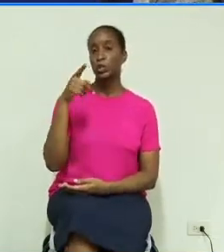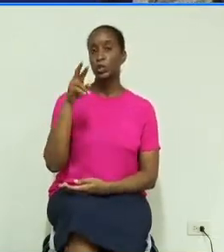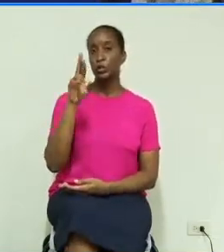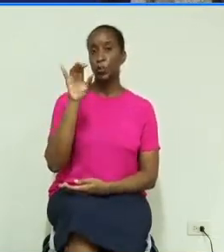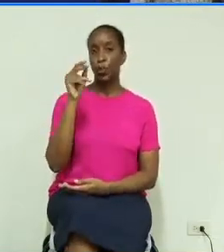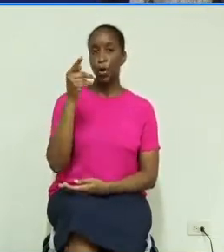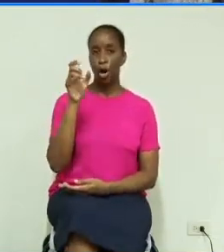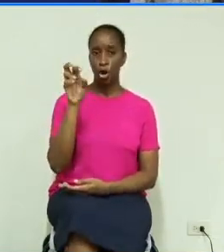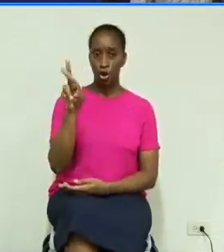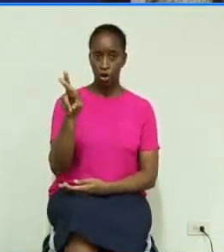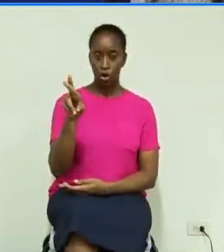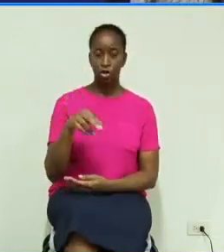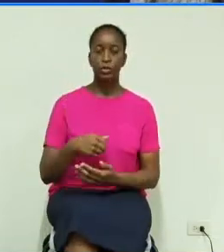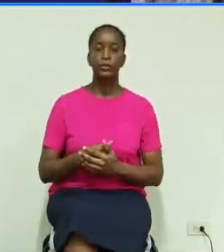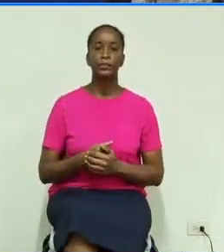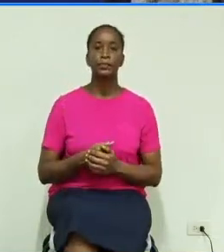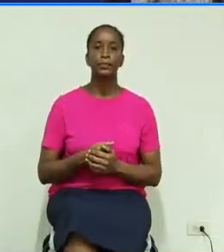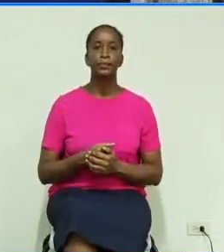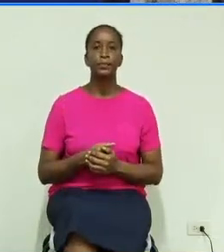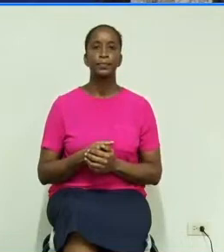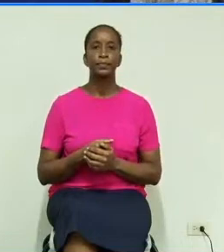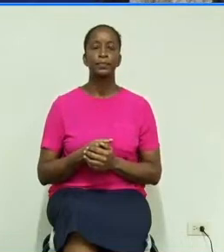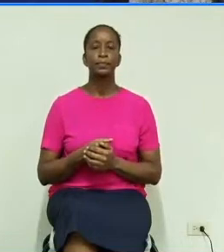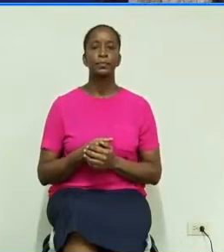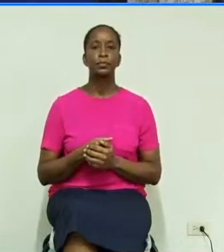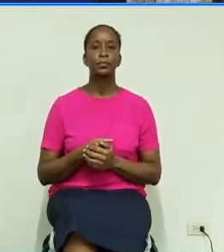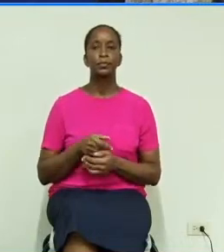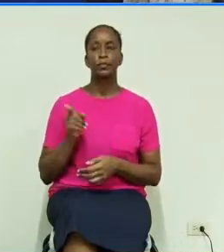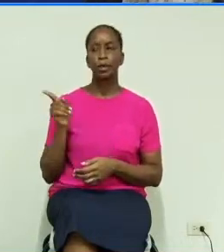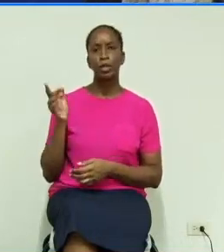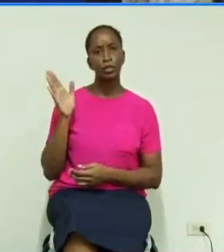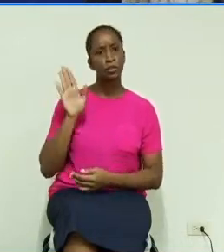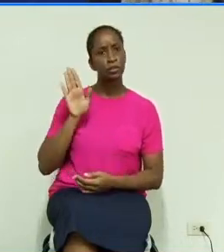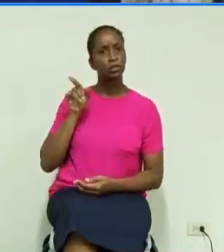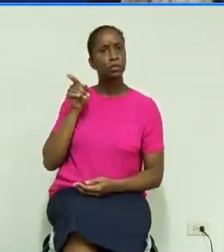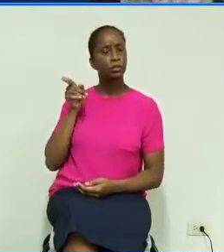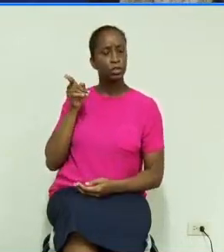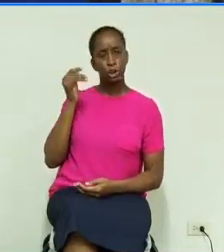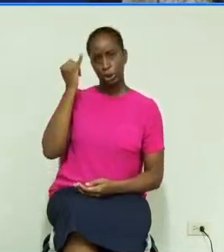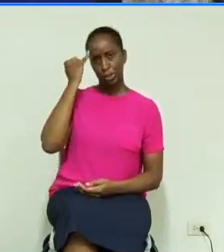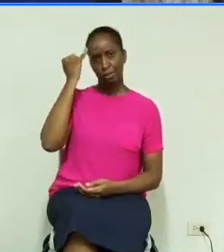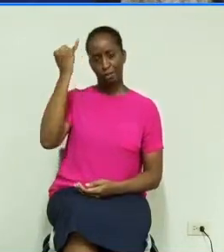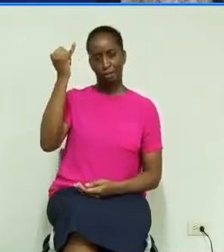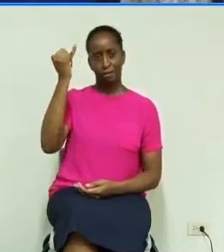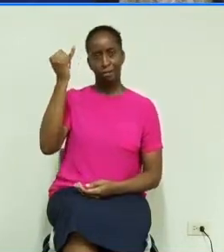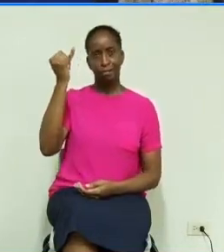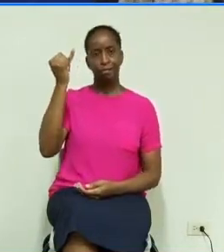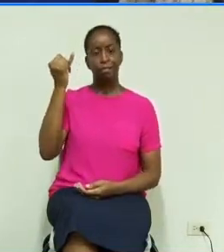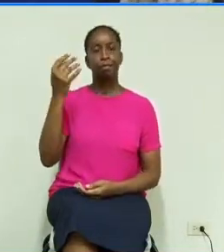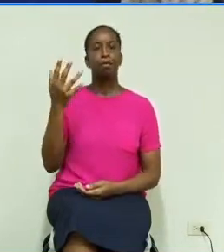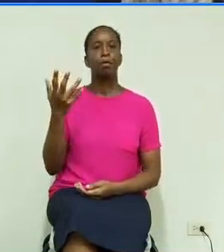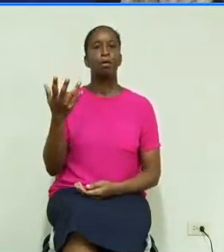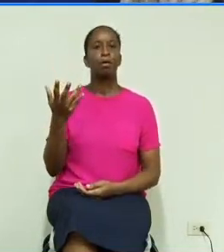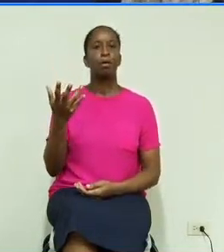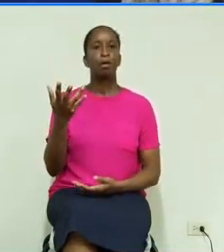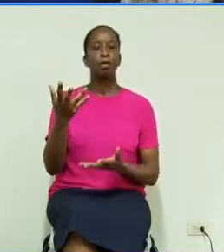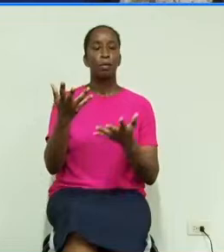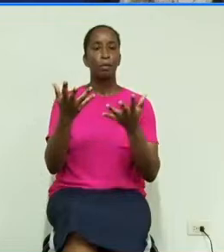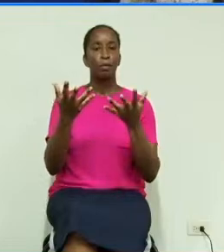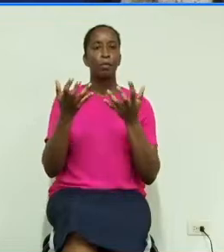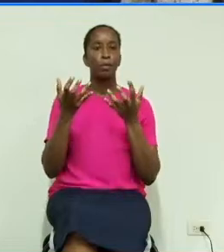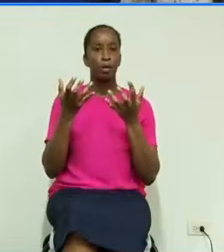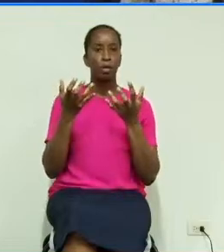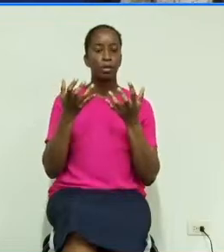of quotas for women in the lower and the upper chamber, and I want to ask her how she thinks... In the